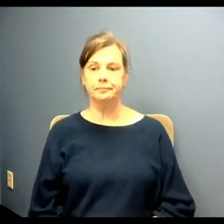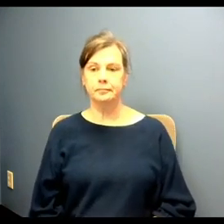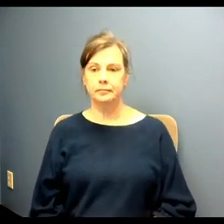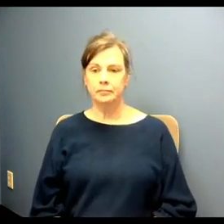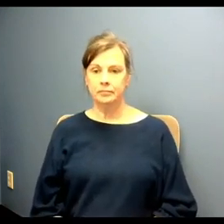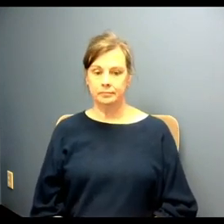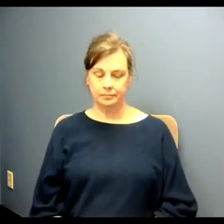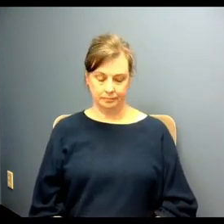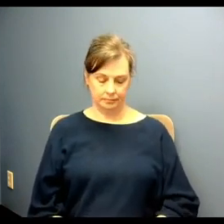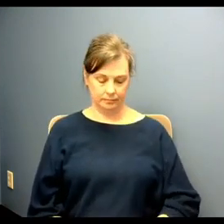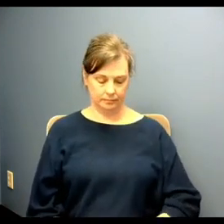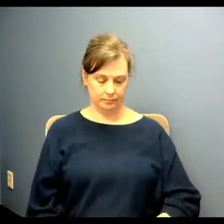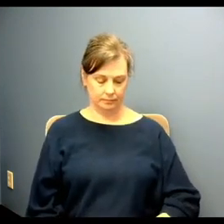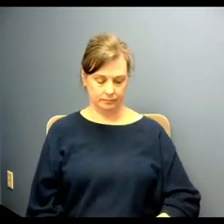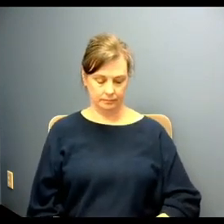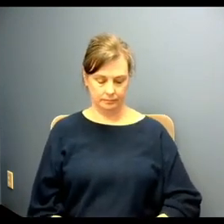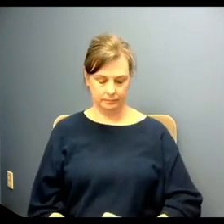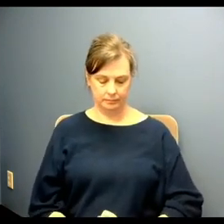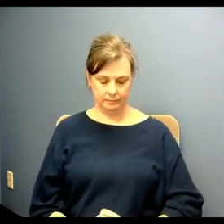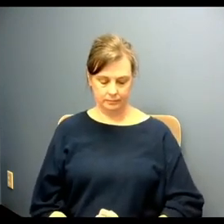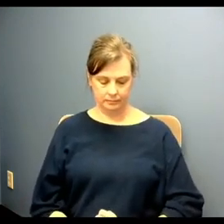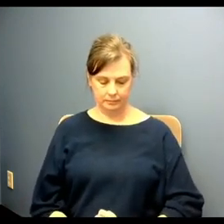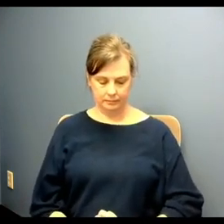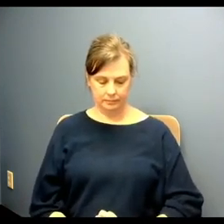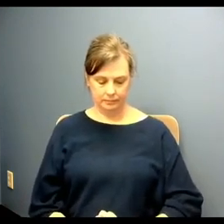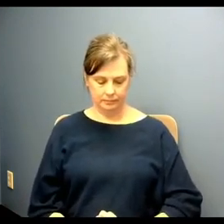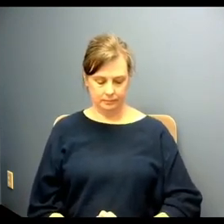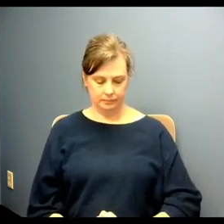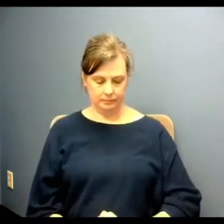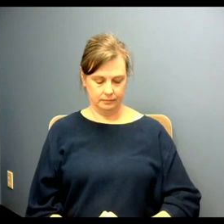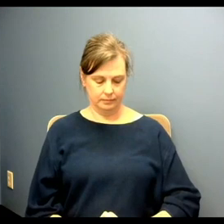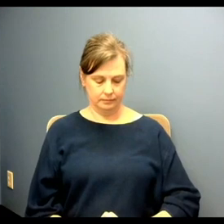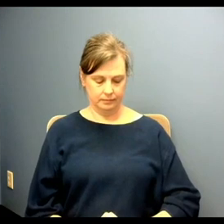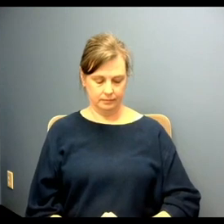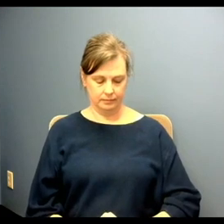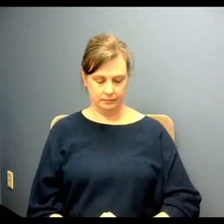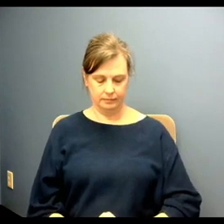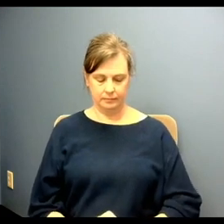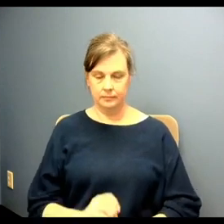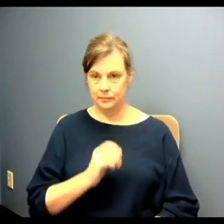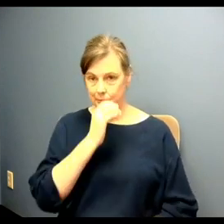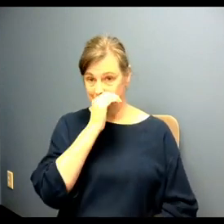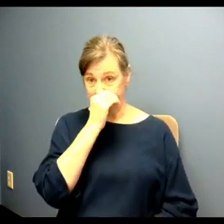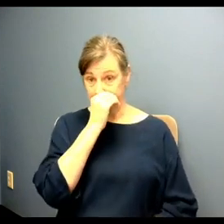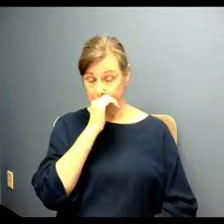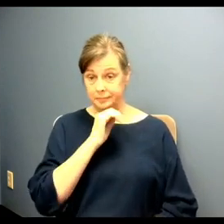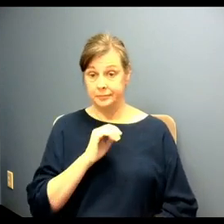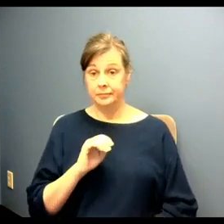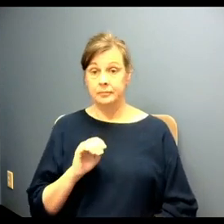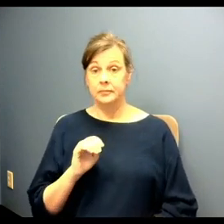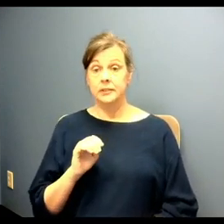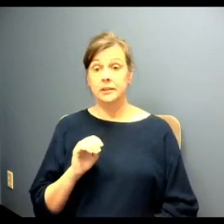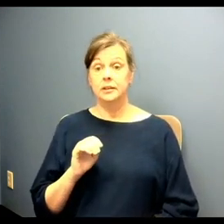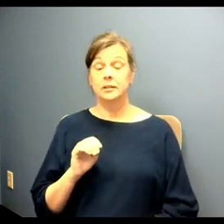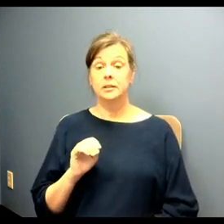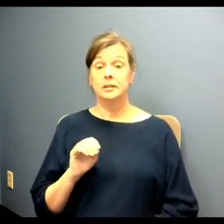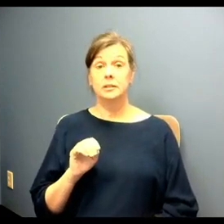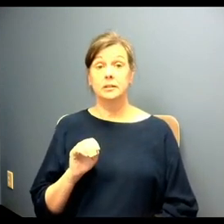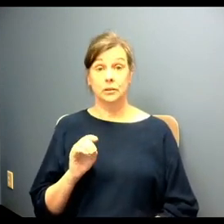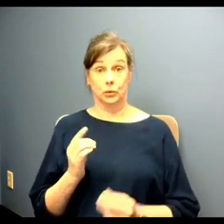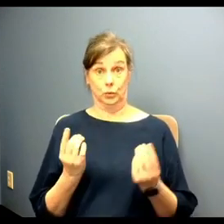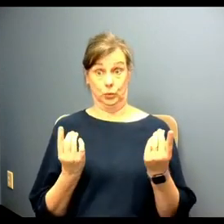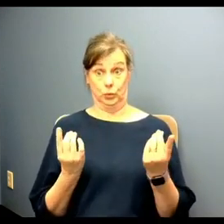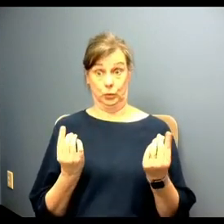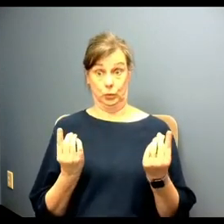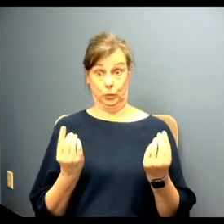pets instead of 5. One easy way to see the deadweight loss is that we can erase the demand curve that